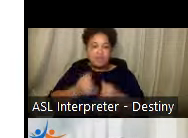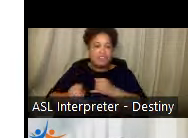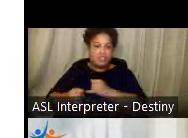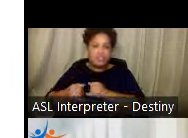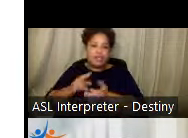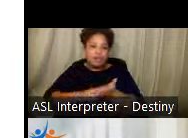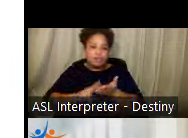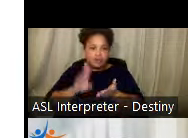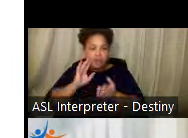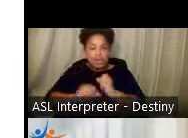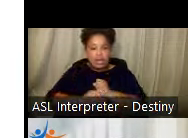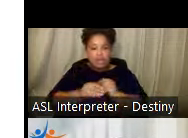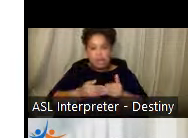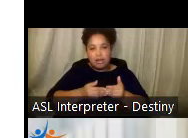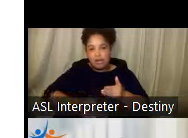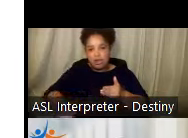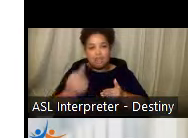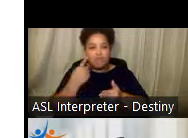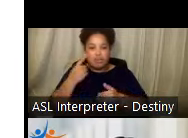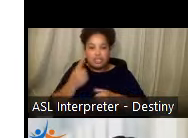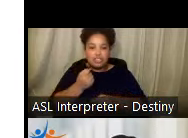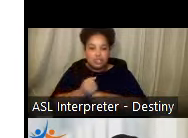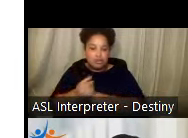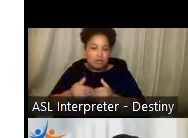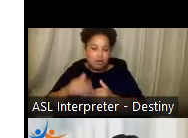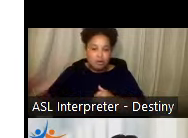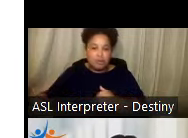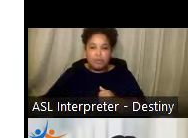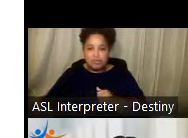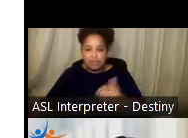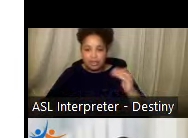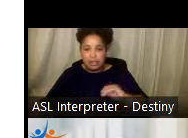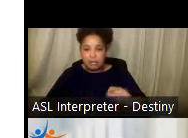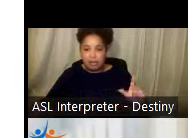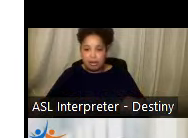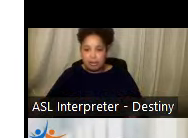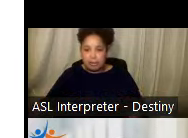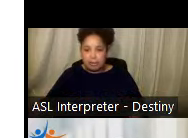campaign ongoing over the next year or so. Next slide.